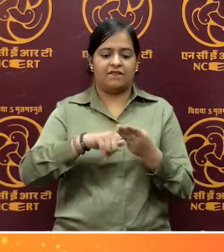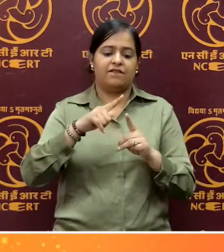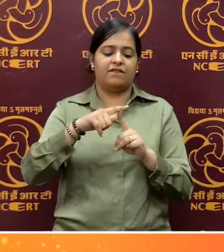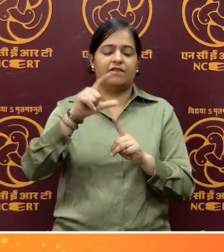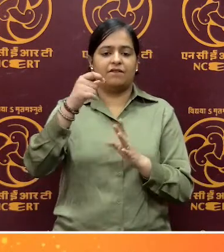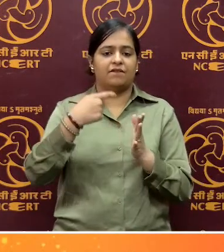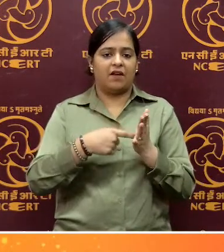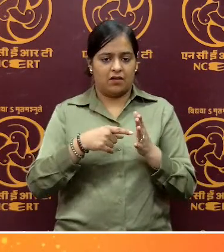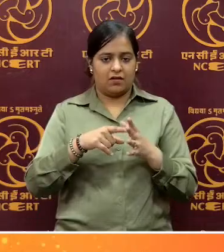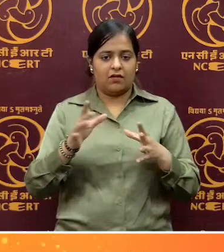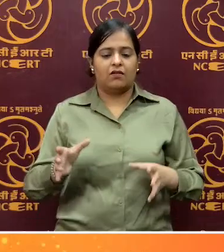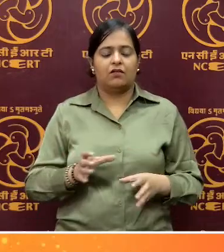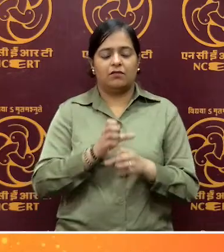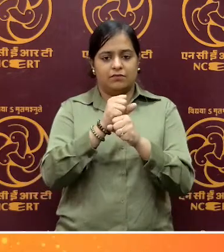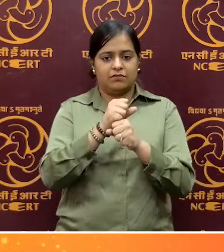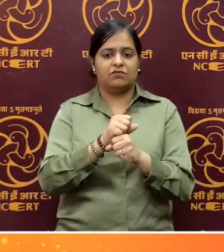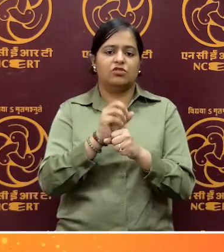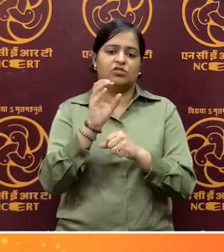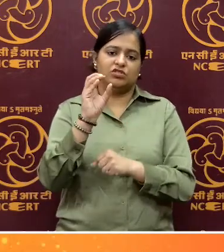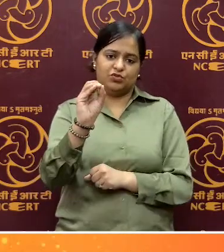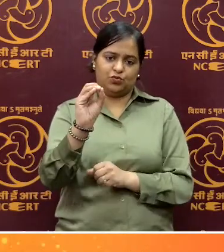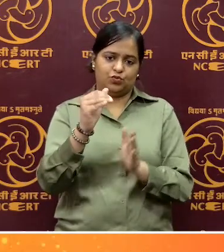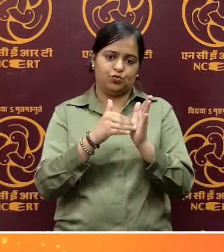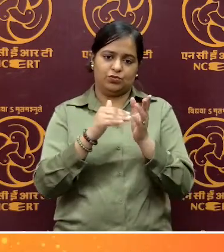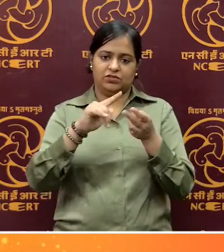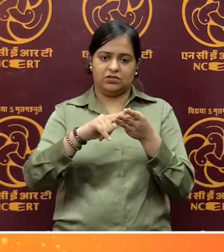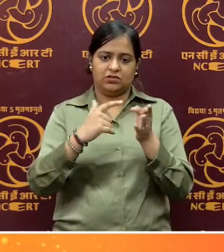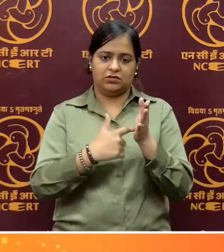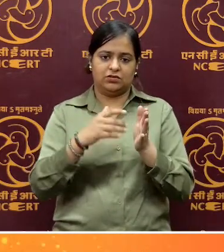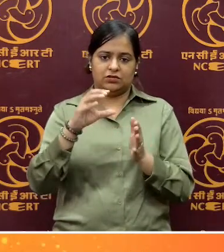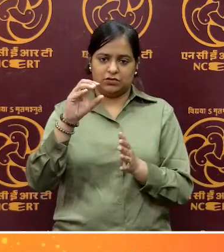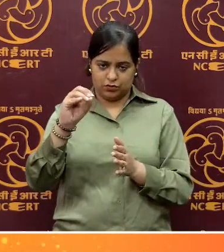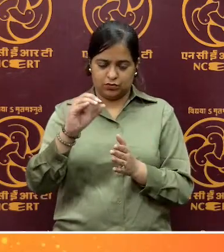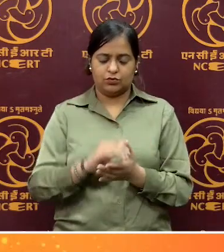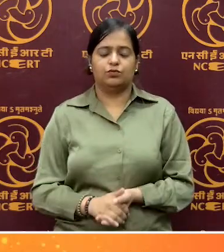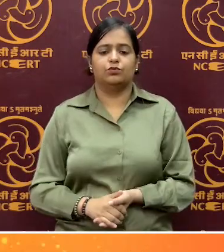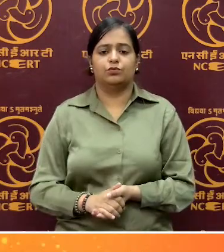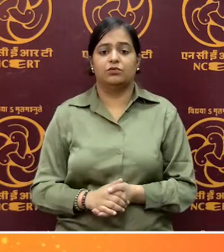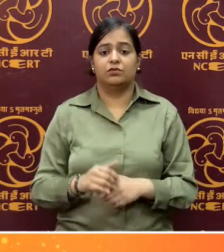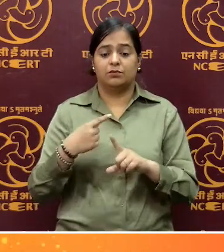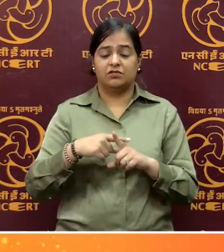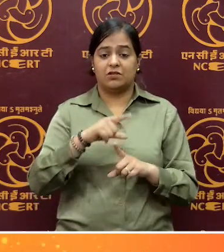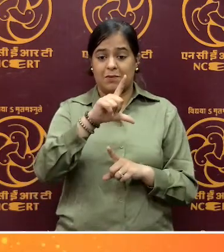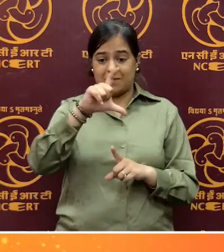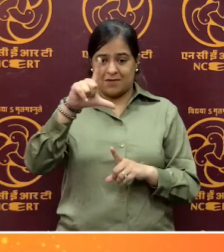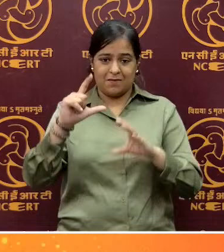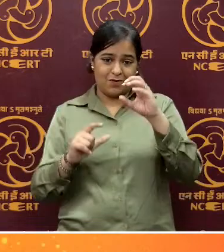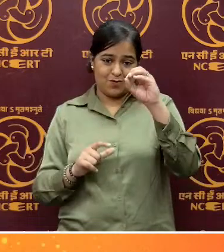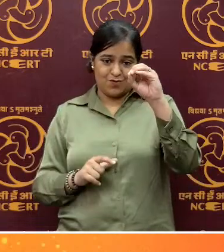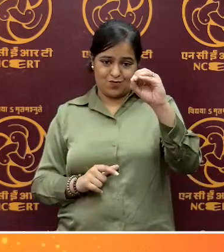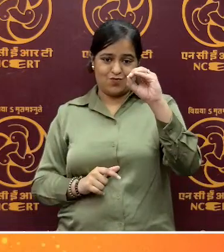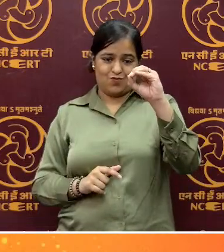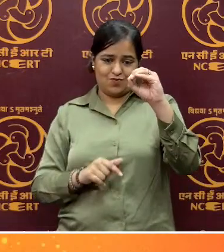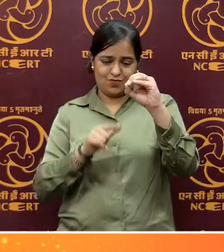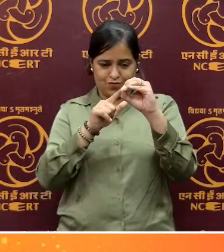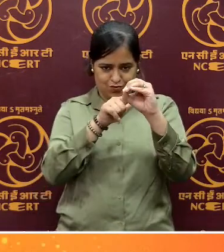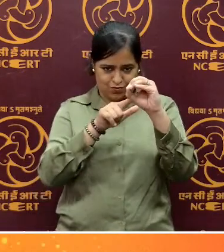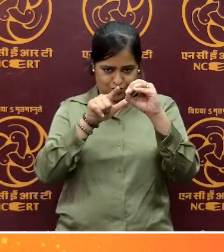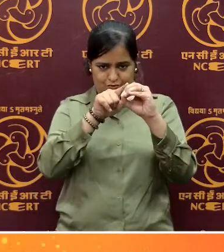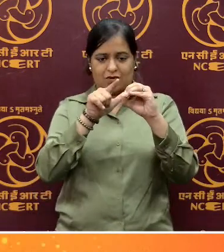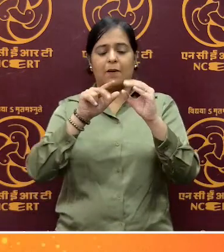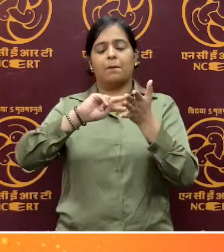vector. And they are usually represented as capital letter O, put an arrow over it. So this needs to